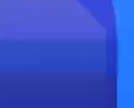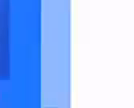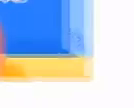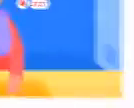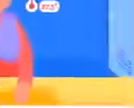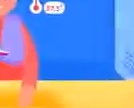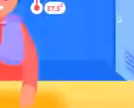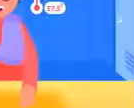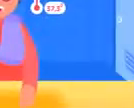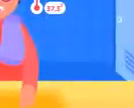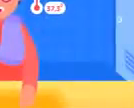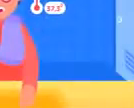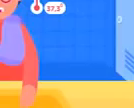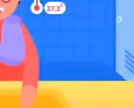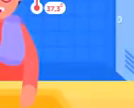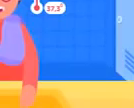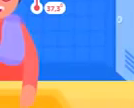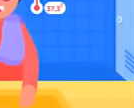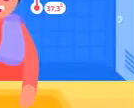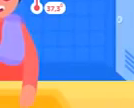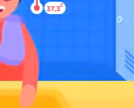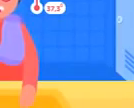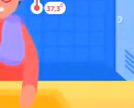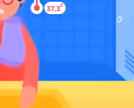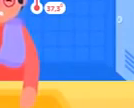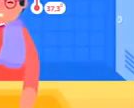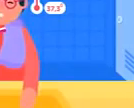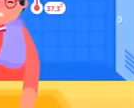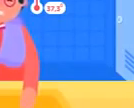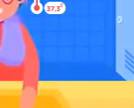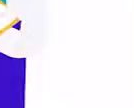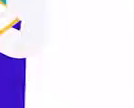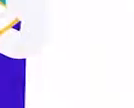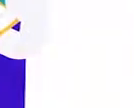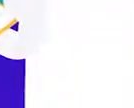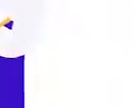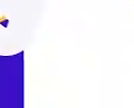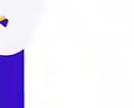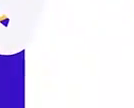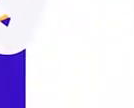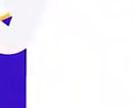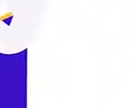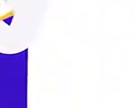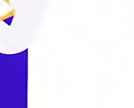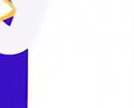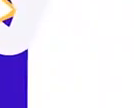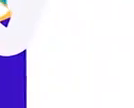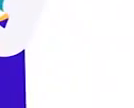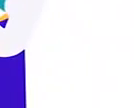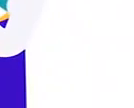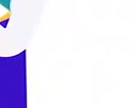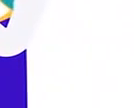same. These four symptoms are among the top five key indications of COVID-19, according to the final report of the initial